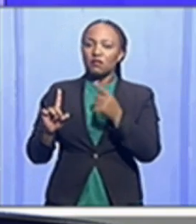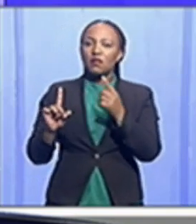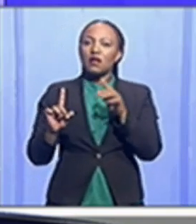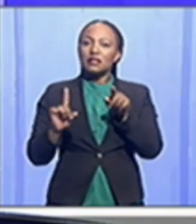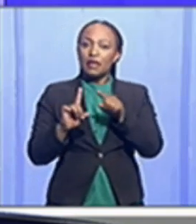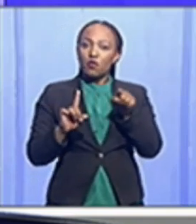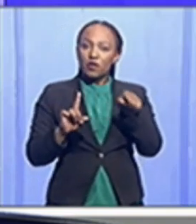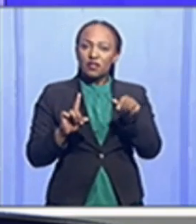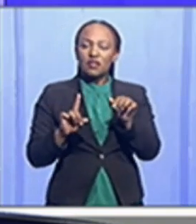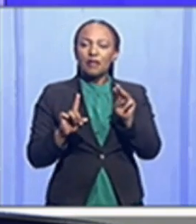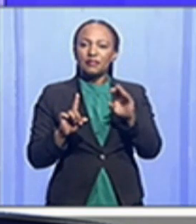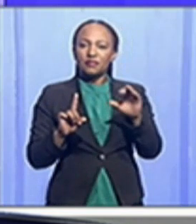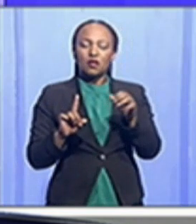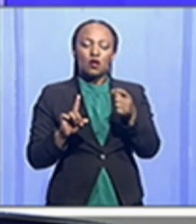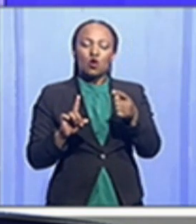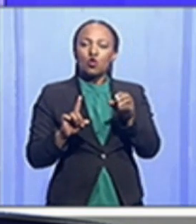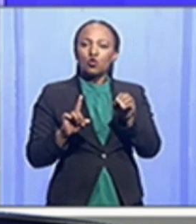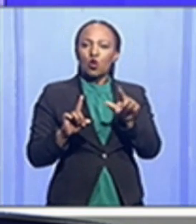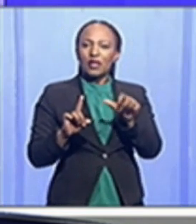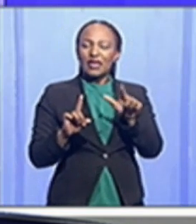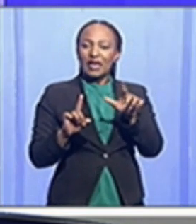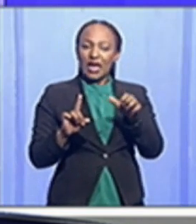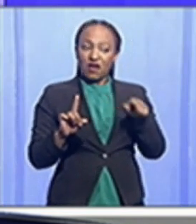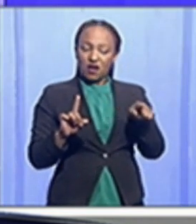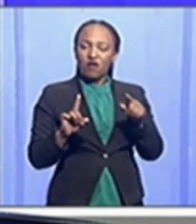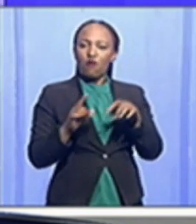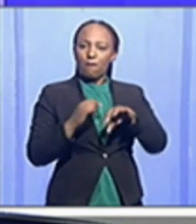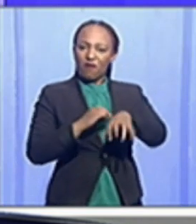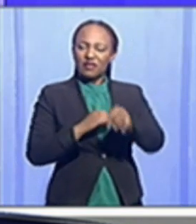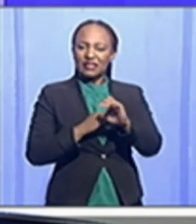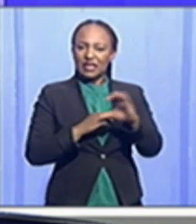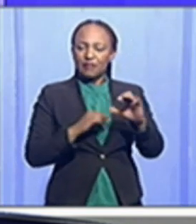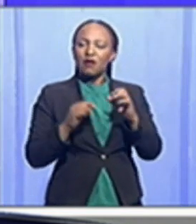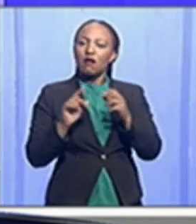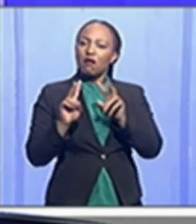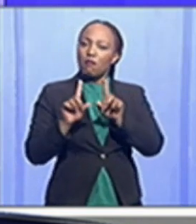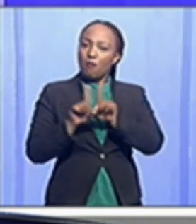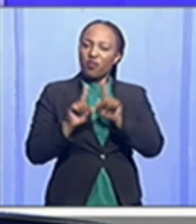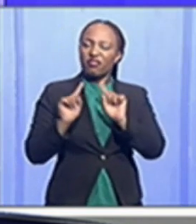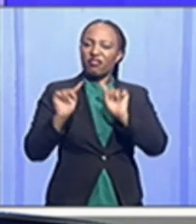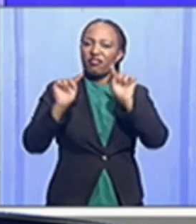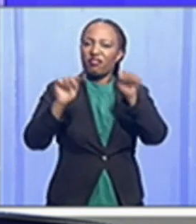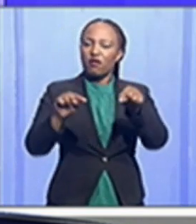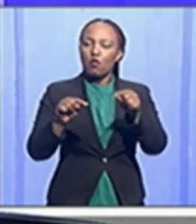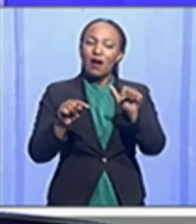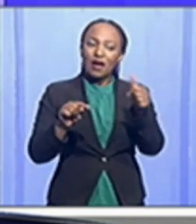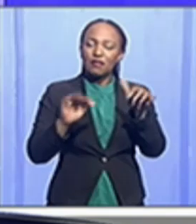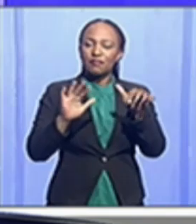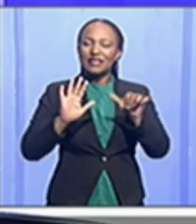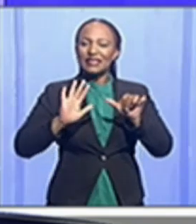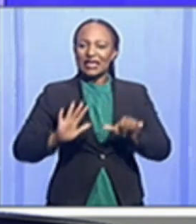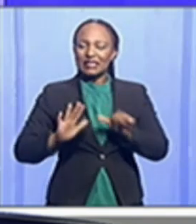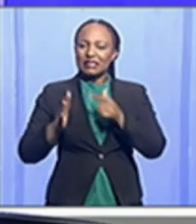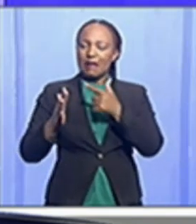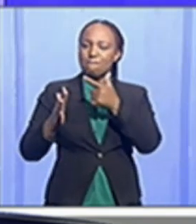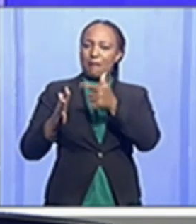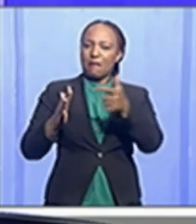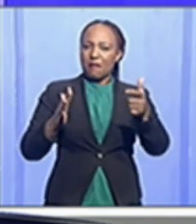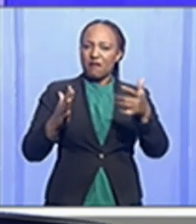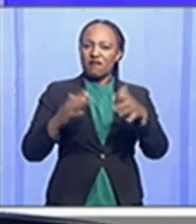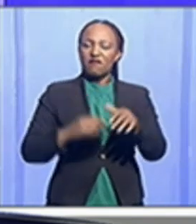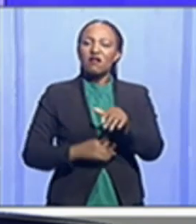Xolile Nqatha go latela mothuntšhane wo mongwe gape wa batho ka bontši mo batho ba tshela bao e le go maloko a Community Policing Forum ba lobile